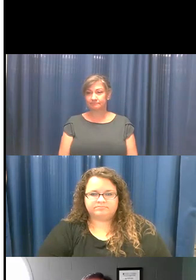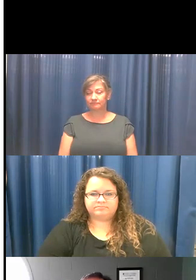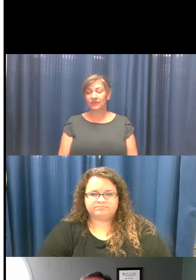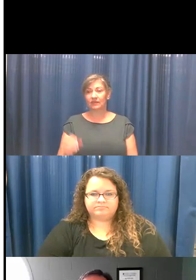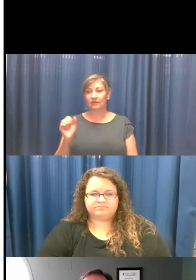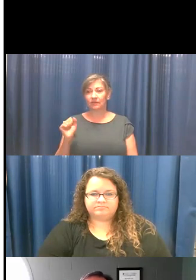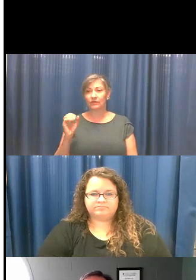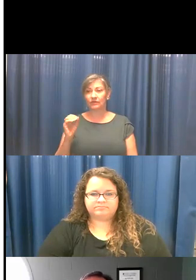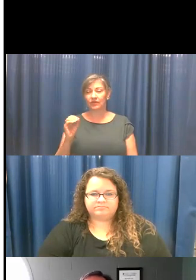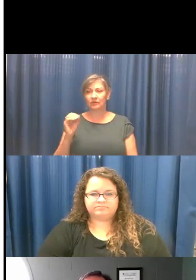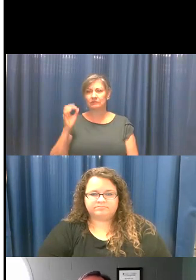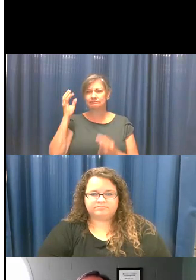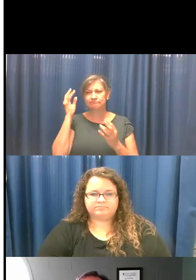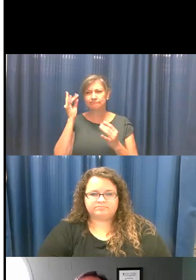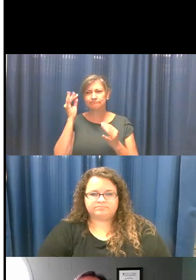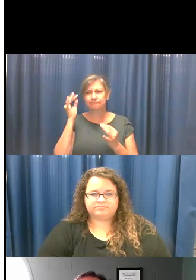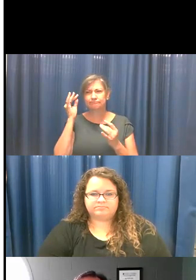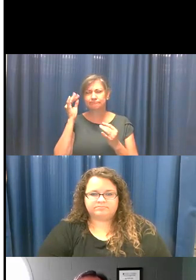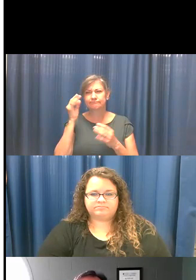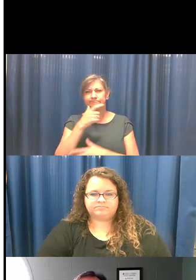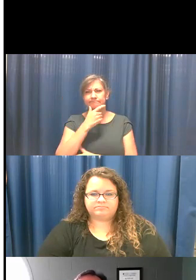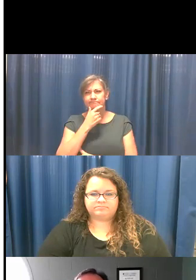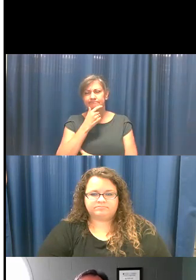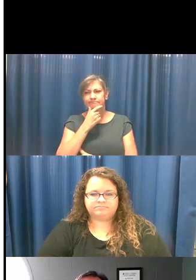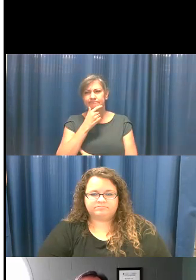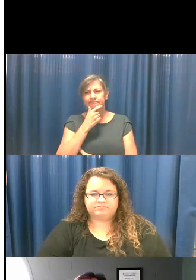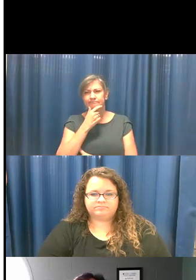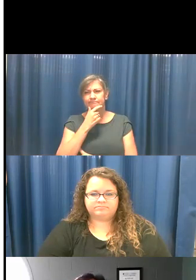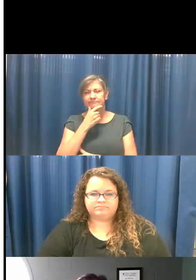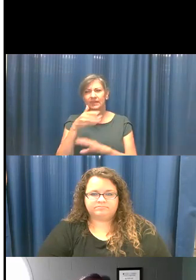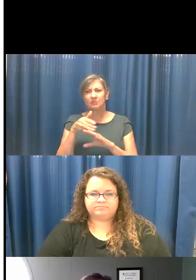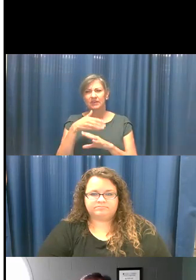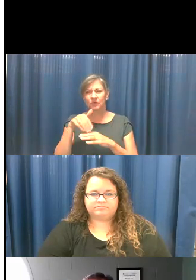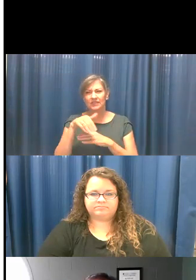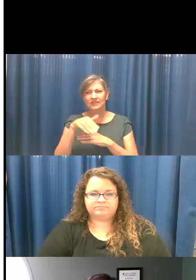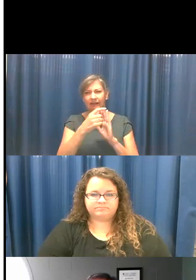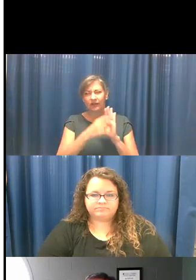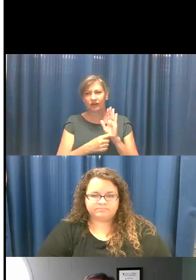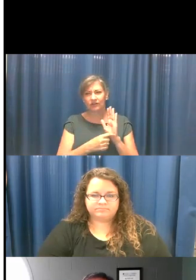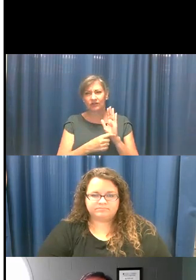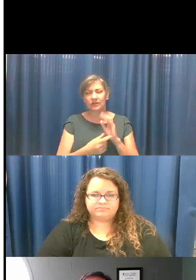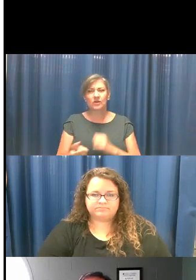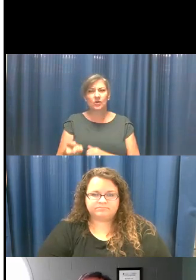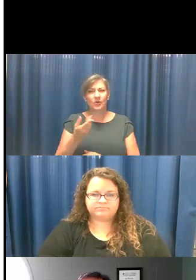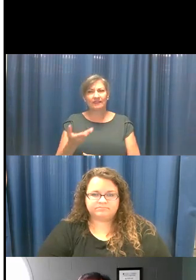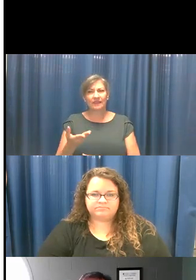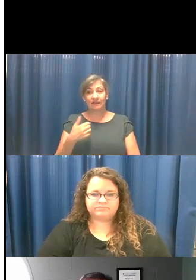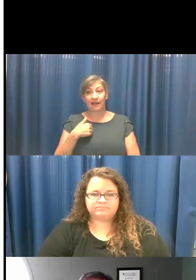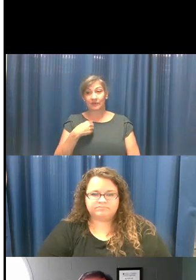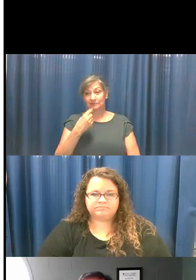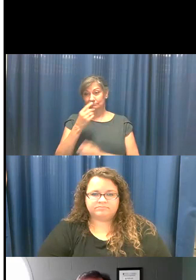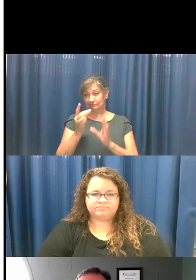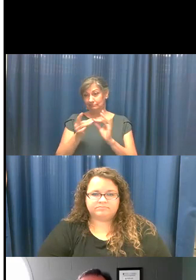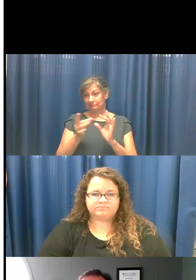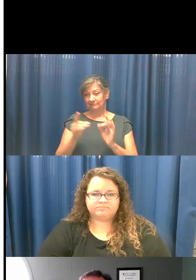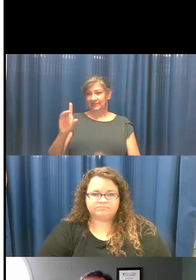So I thought a lot about that since sending that article out. And one of the things I would tell you is Deloitte is